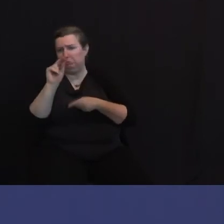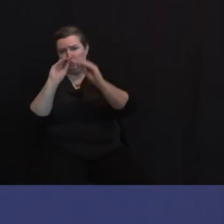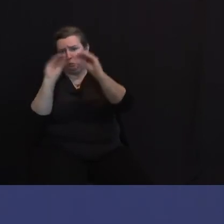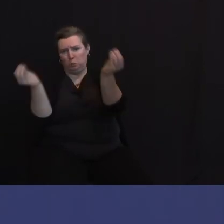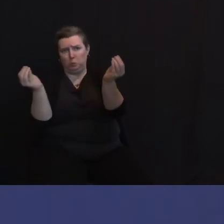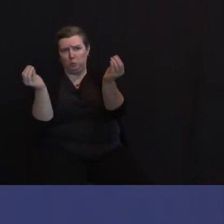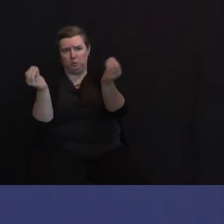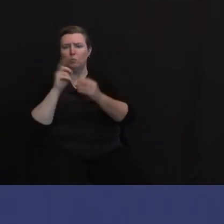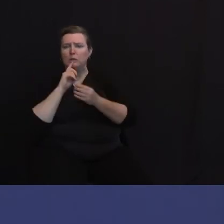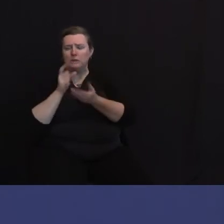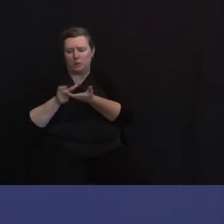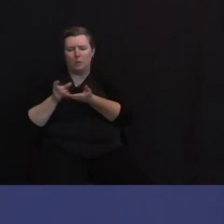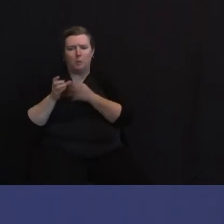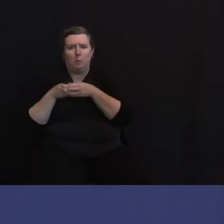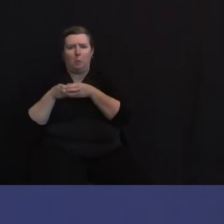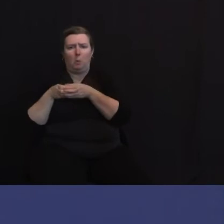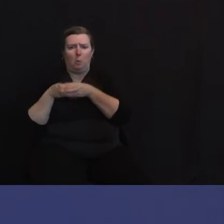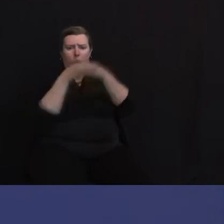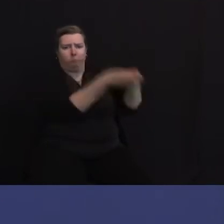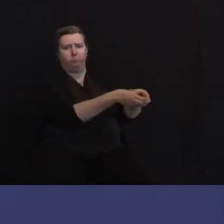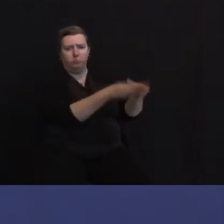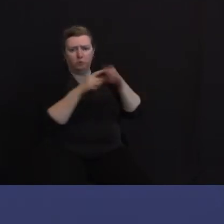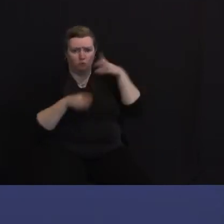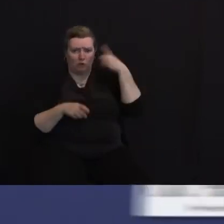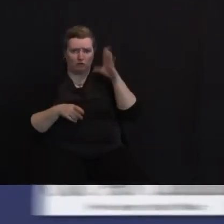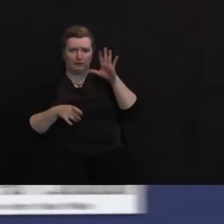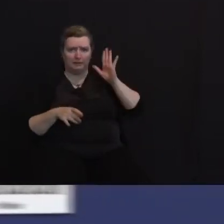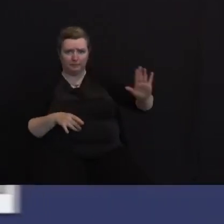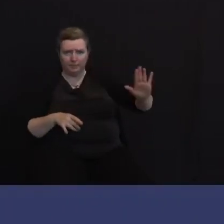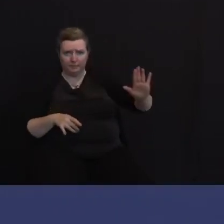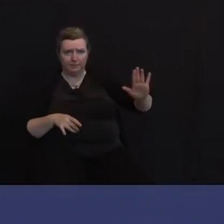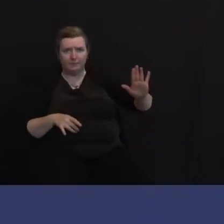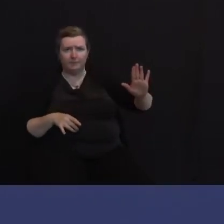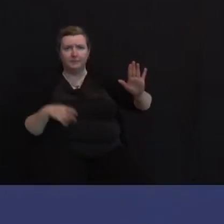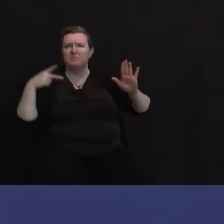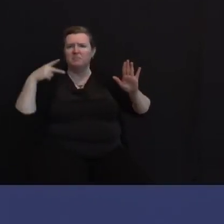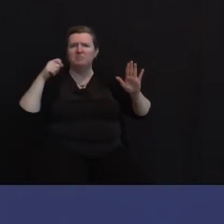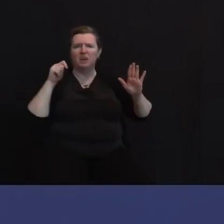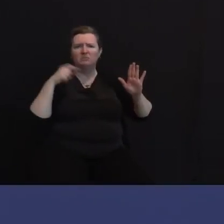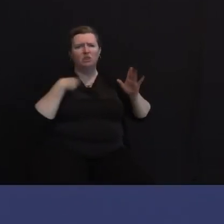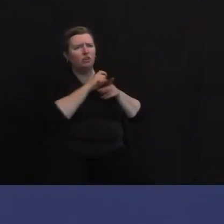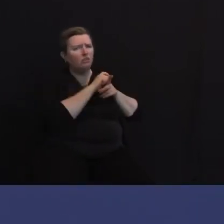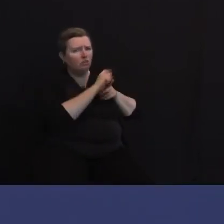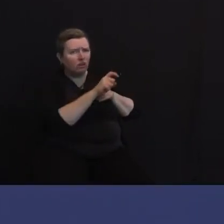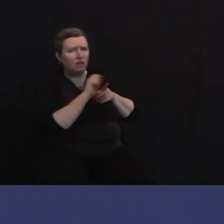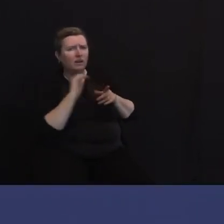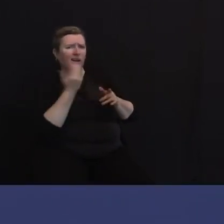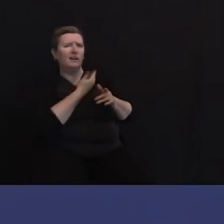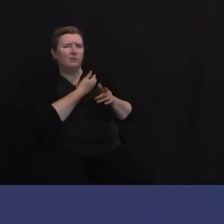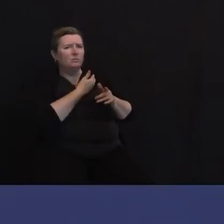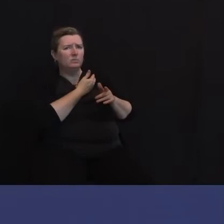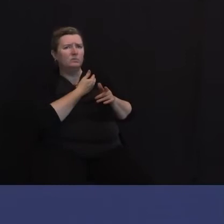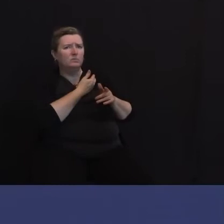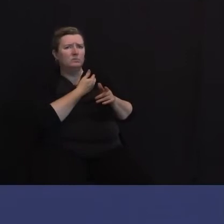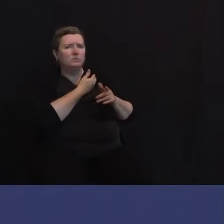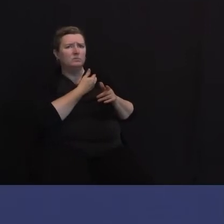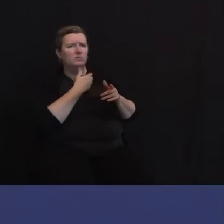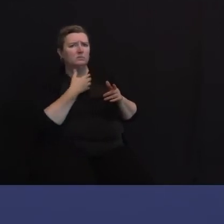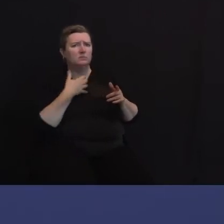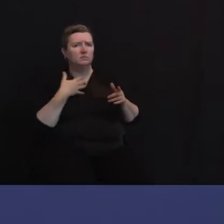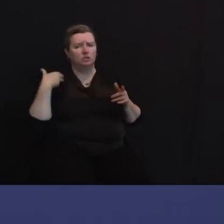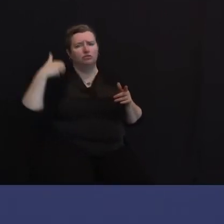Jersey. Anyone add to that? I've been back and forth with Adjutant General Howe this morning, and she also confirmed that with me, Governor, without